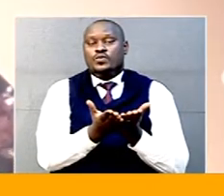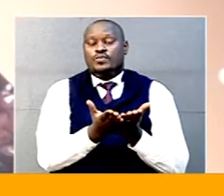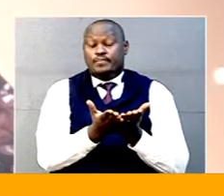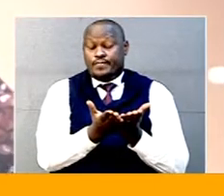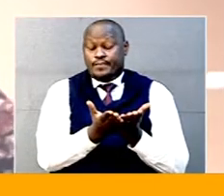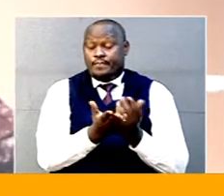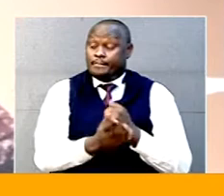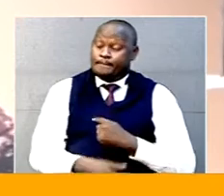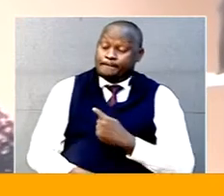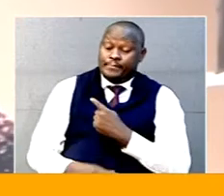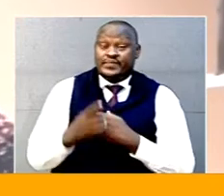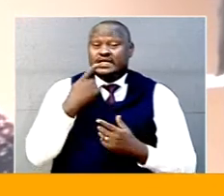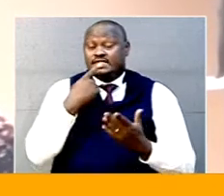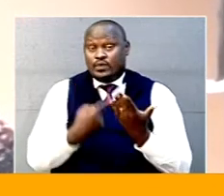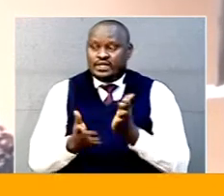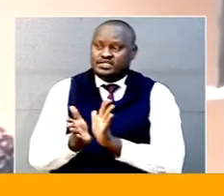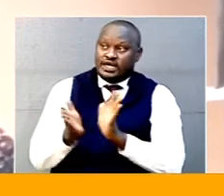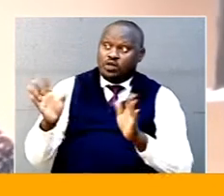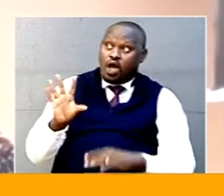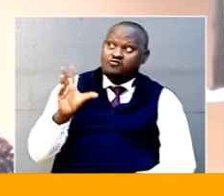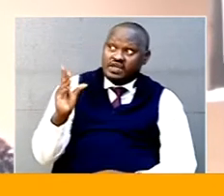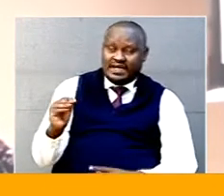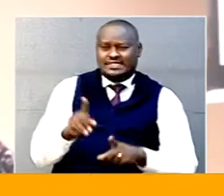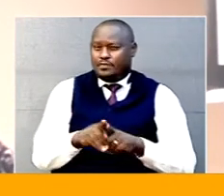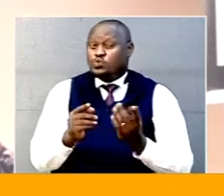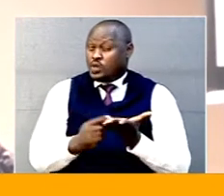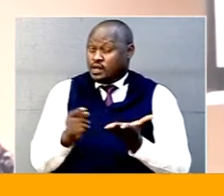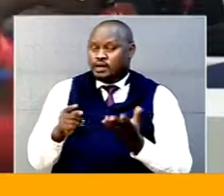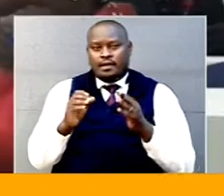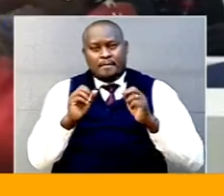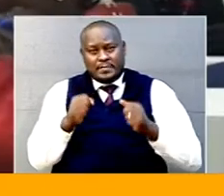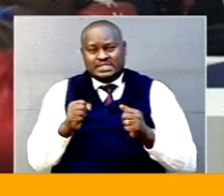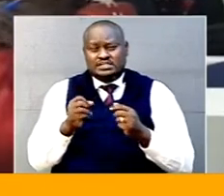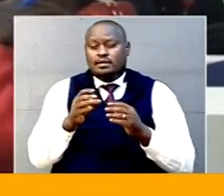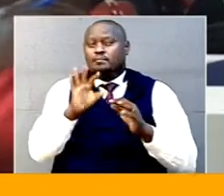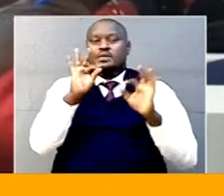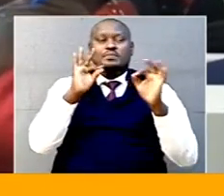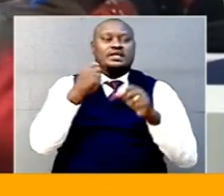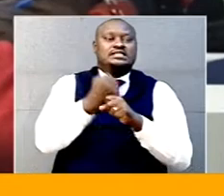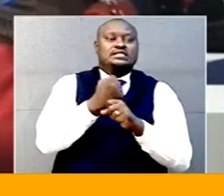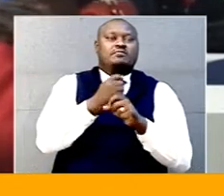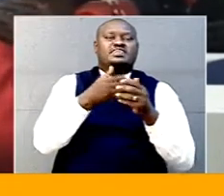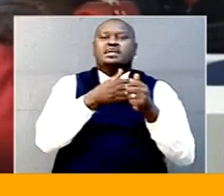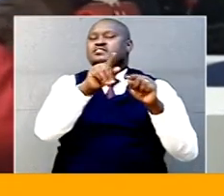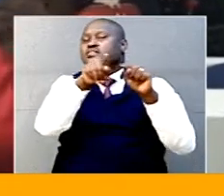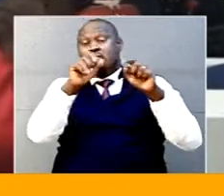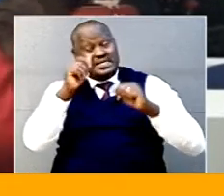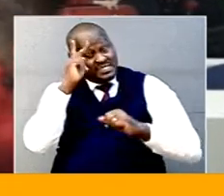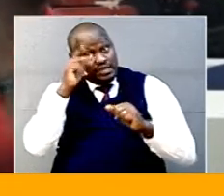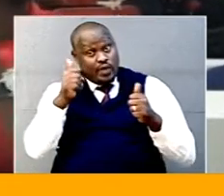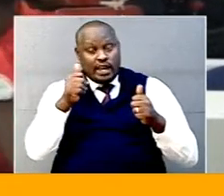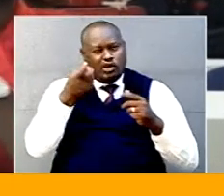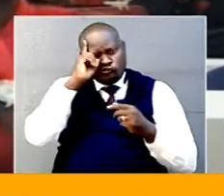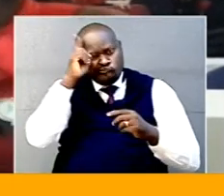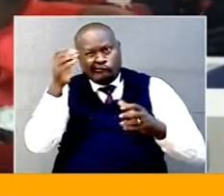He said Africa as a whole, and Uganda in particular, needs unique, well-educated and skilled leaders with a mix of leadership